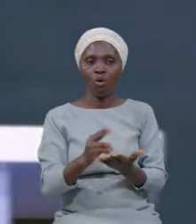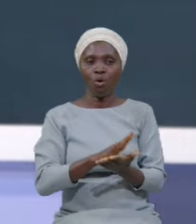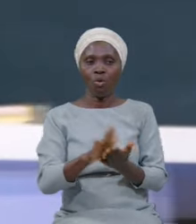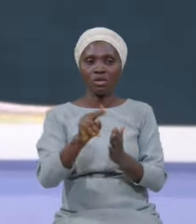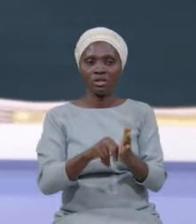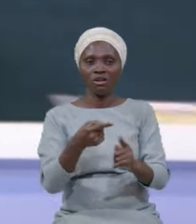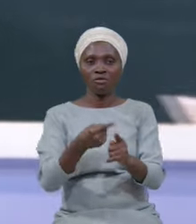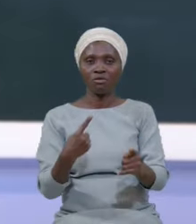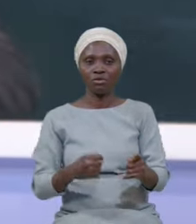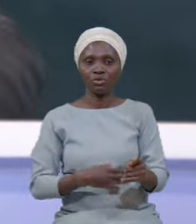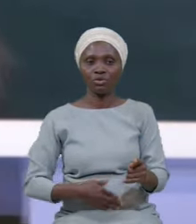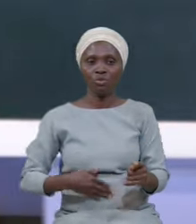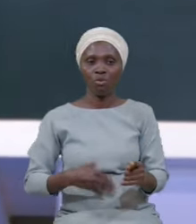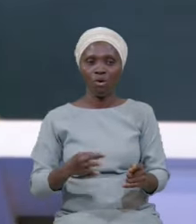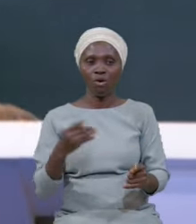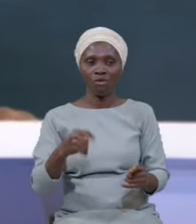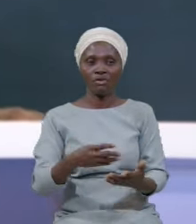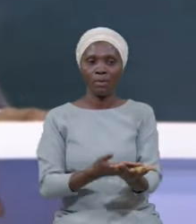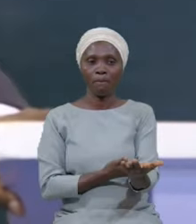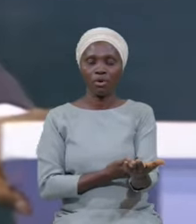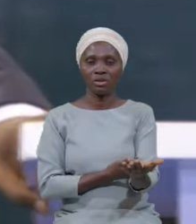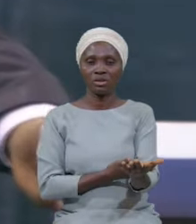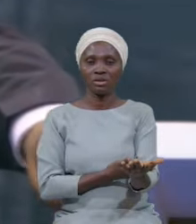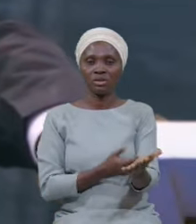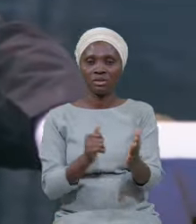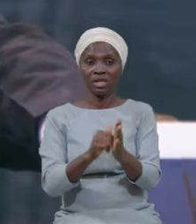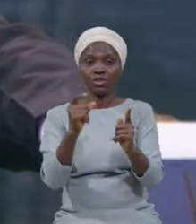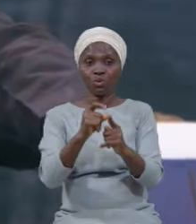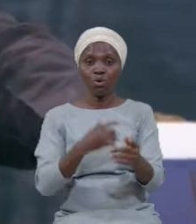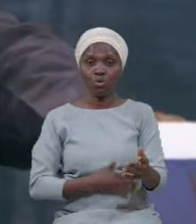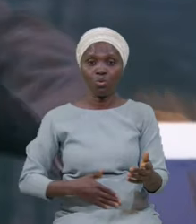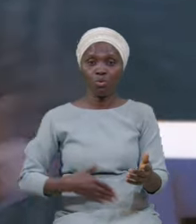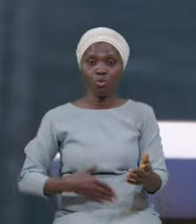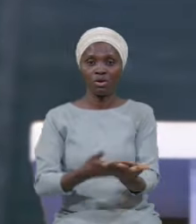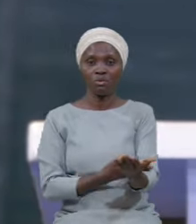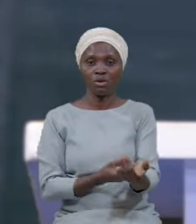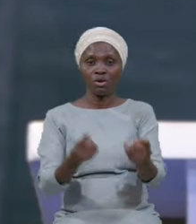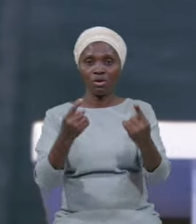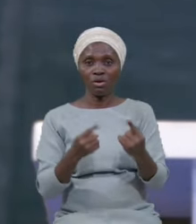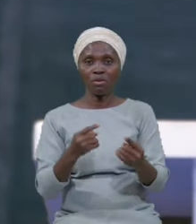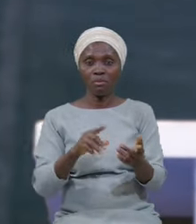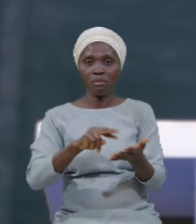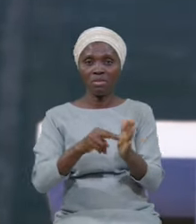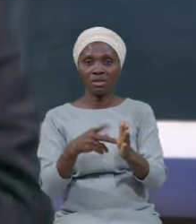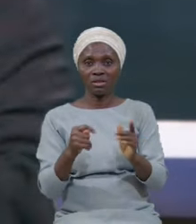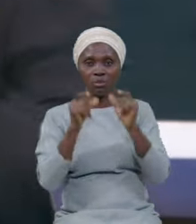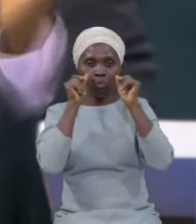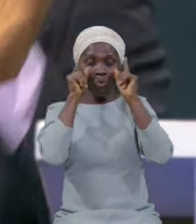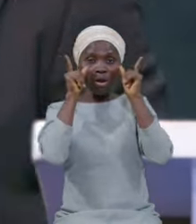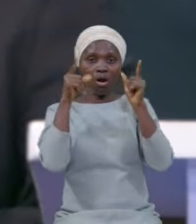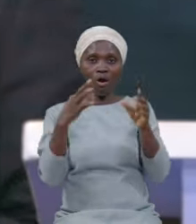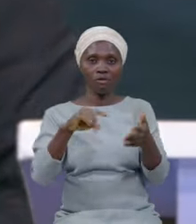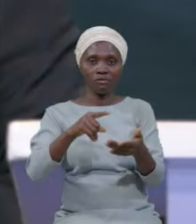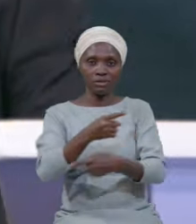morning. That word womb of the morning, from the dawn of the day, from the beginning of the day, and throughout